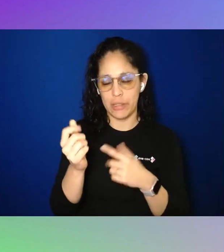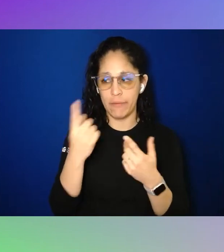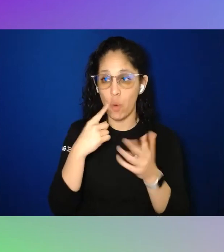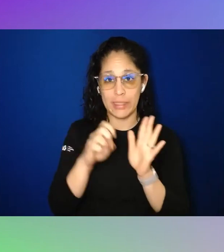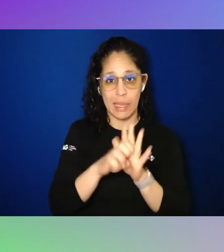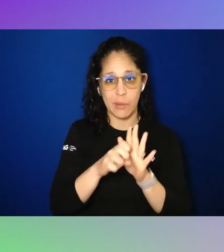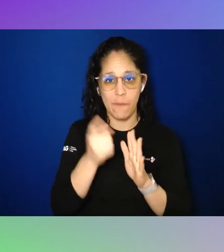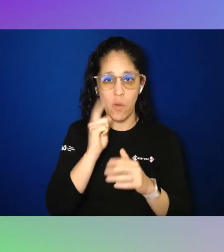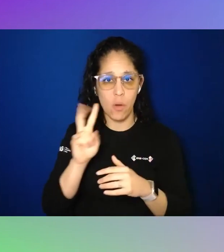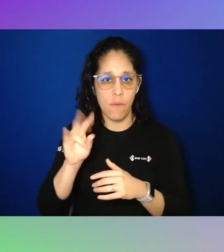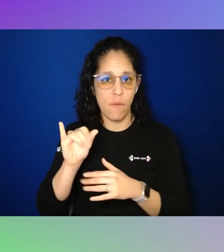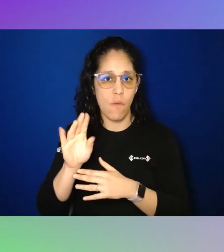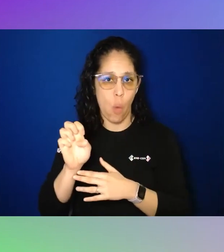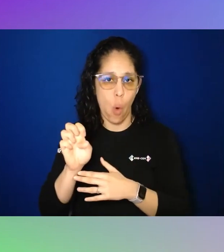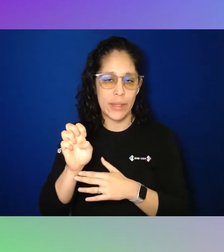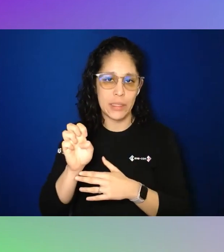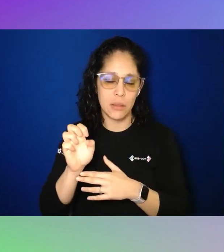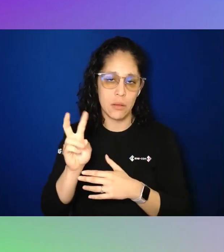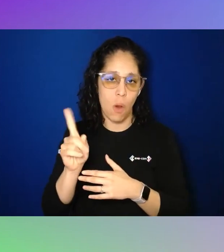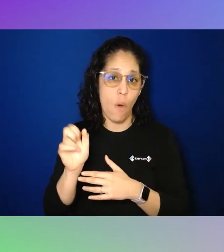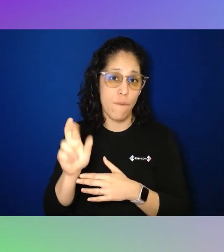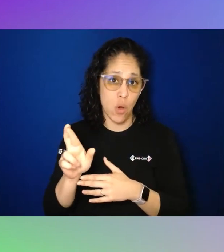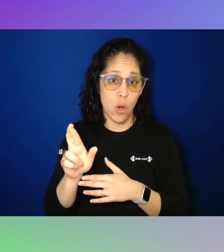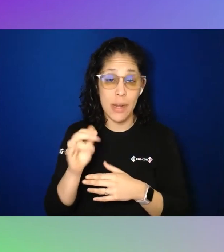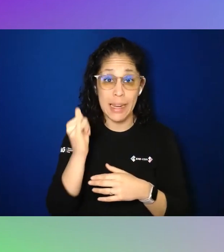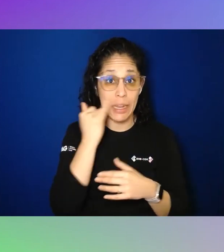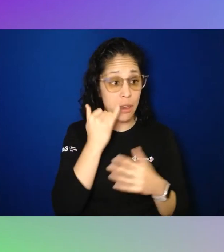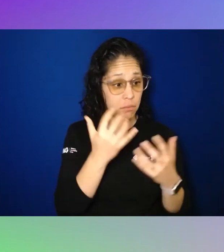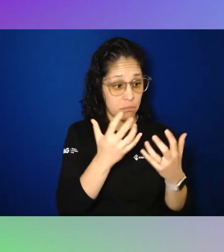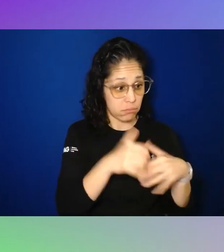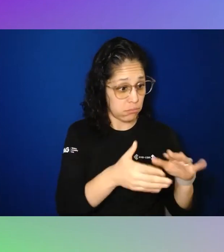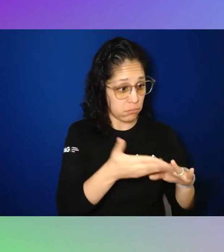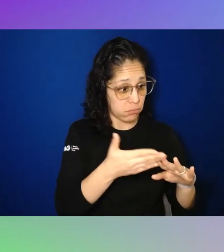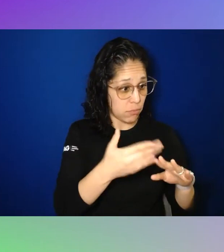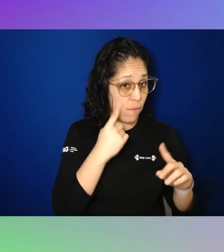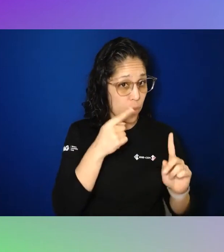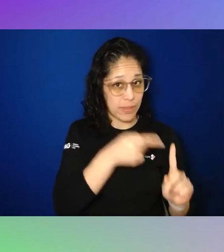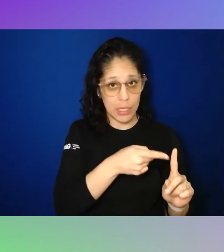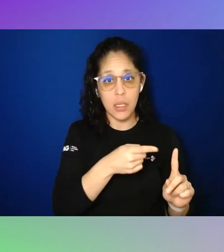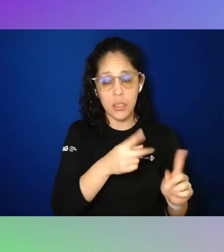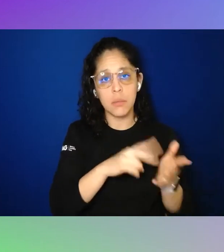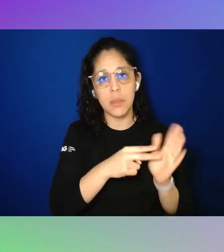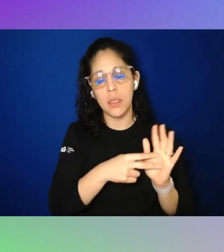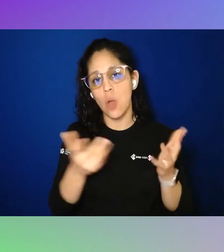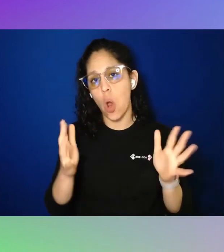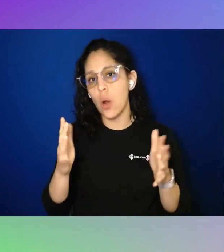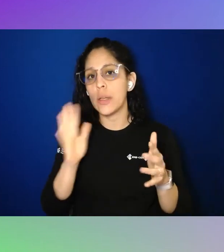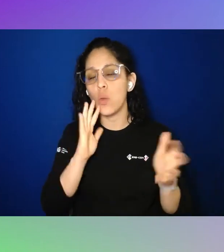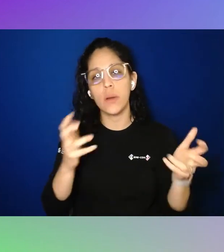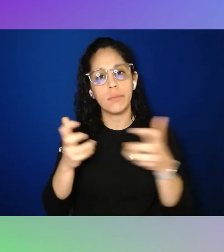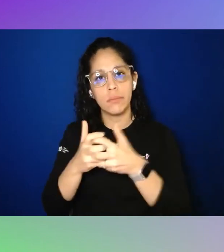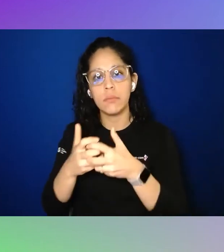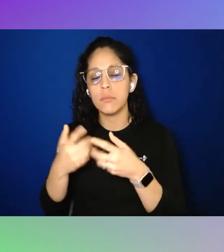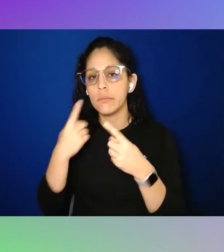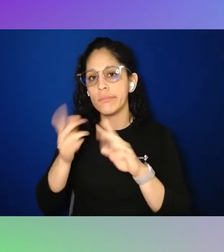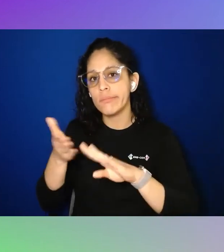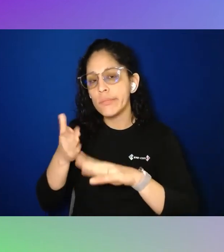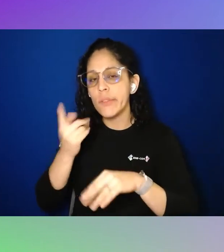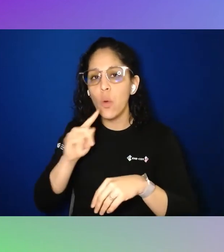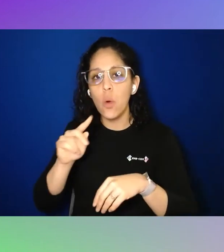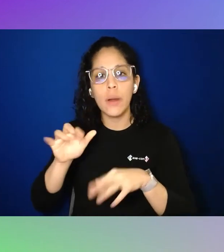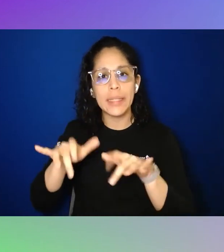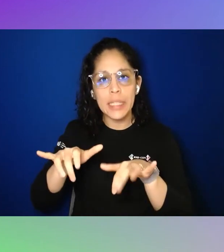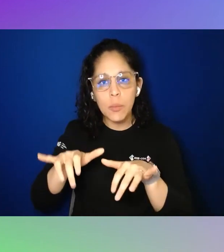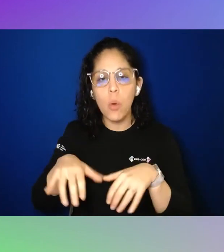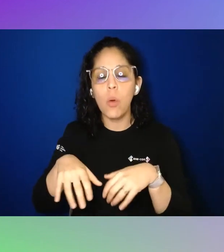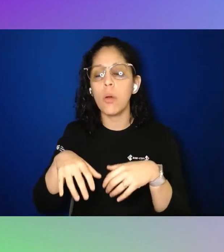VoiceOver. So when things tend to work well for VoiceOver, they tend to work well for keyboard, switch control, voice control. Not always